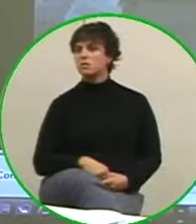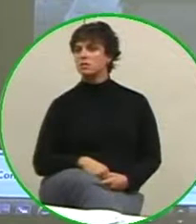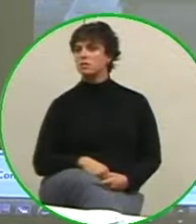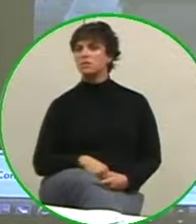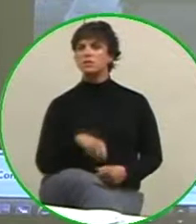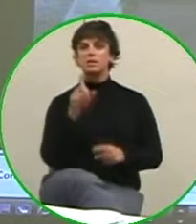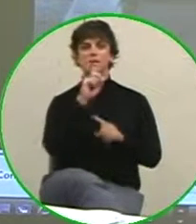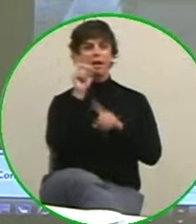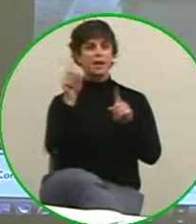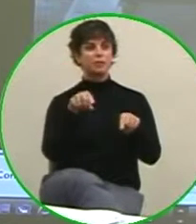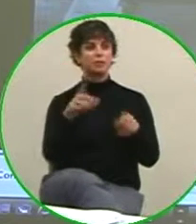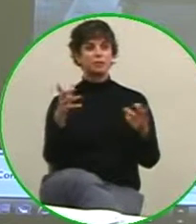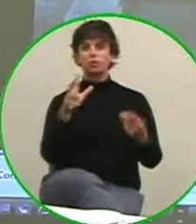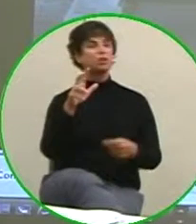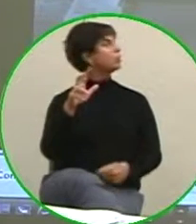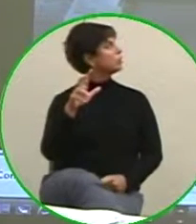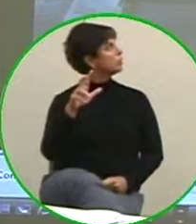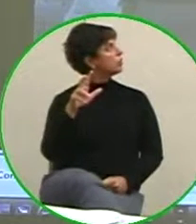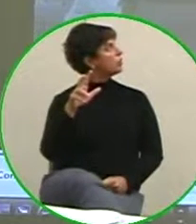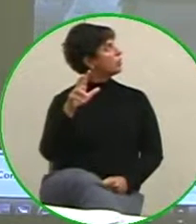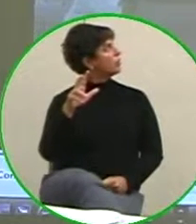The answer is 13.